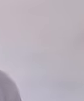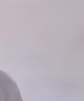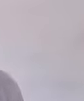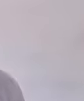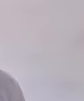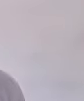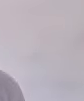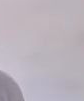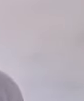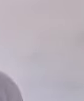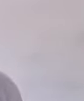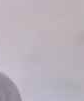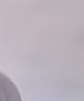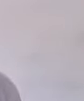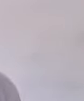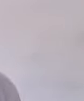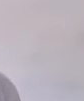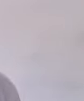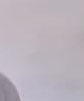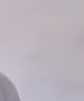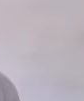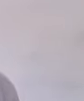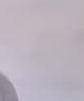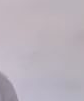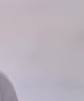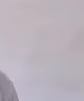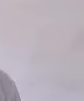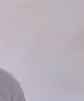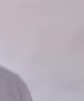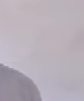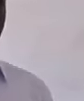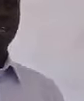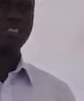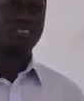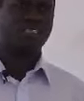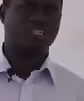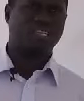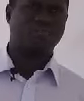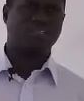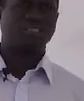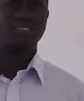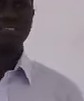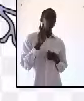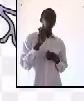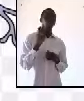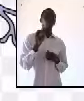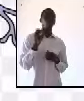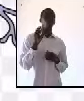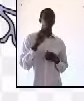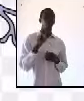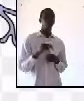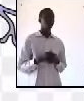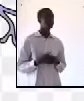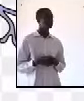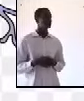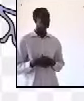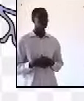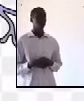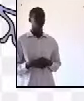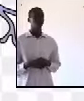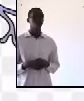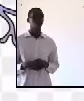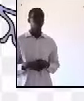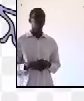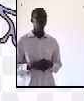So now, this is a structure, a diagram of a typical neuron, showing there